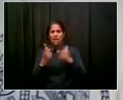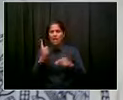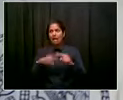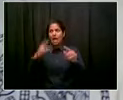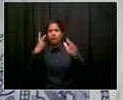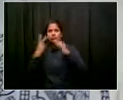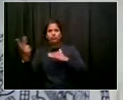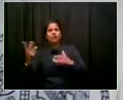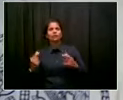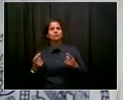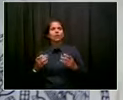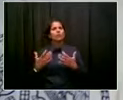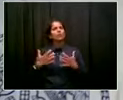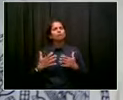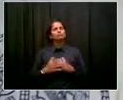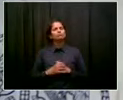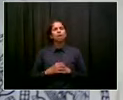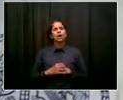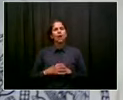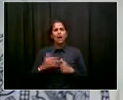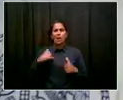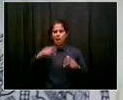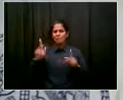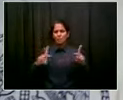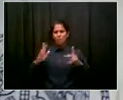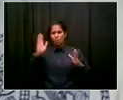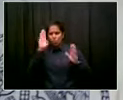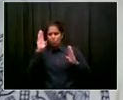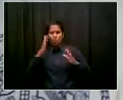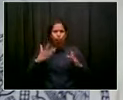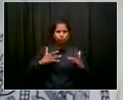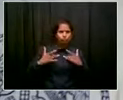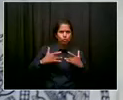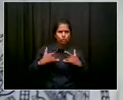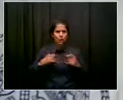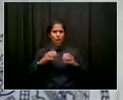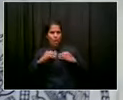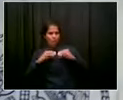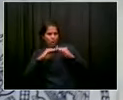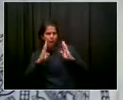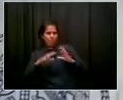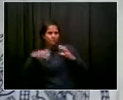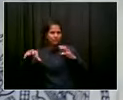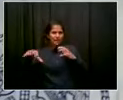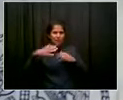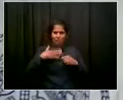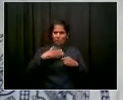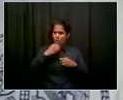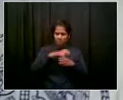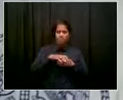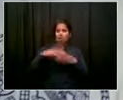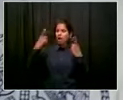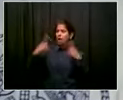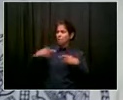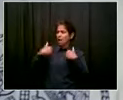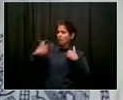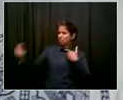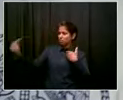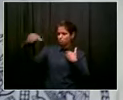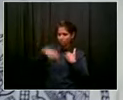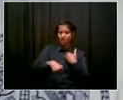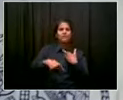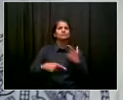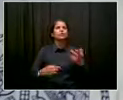concerned about safety homeowners are concerned about their property all i can say is we're going to keep working with the people of staten island